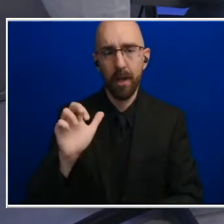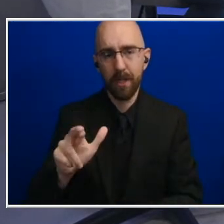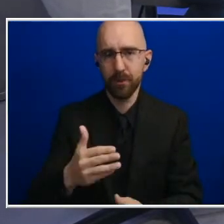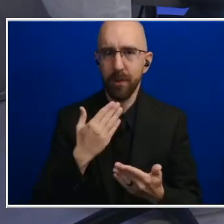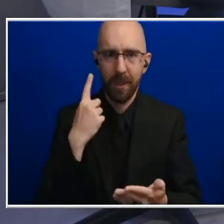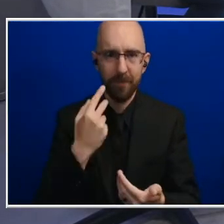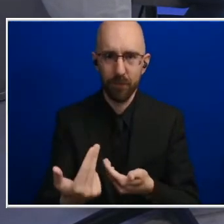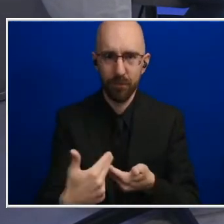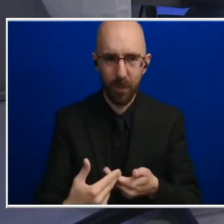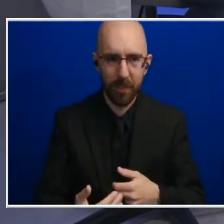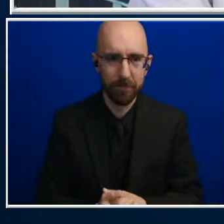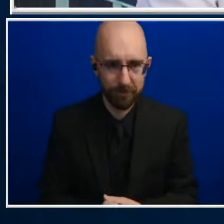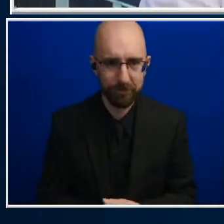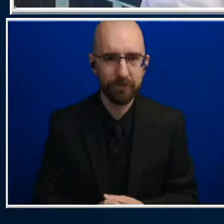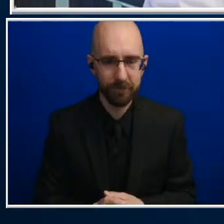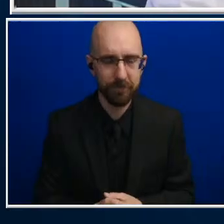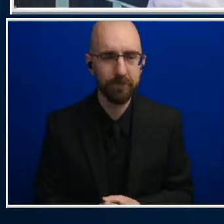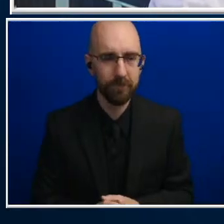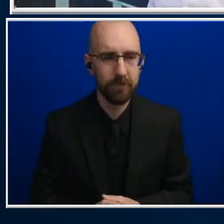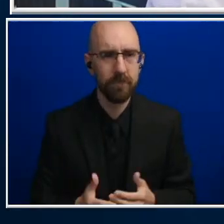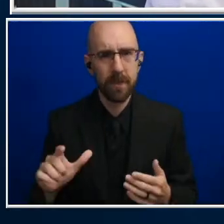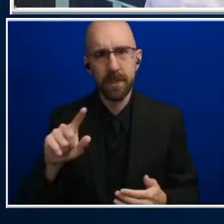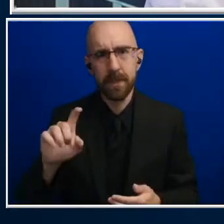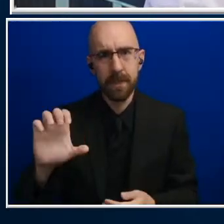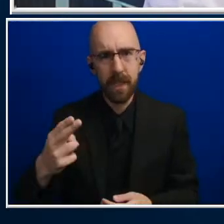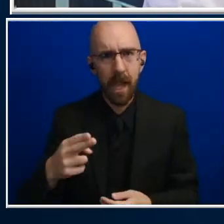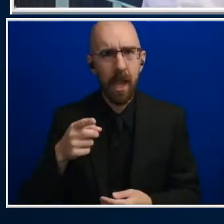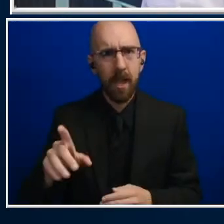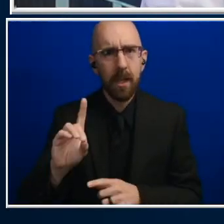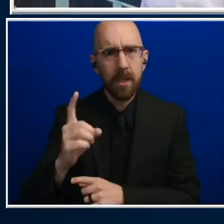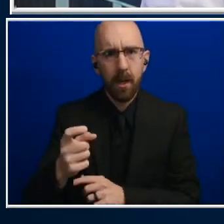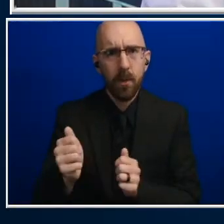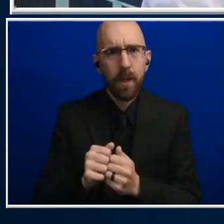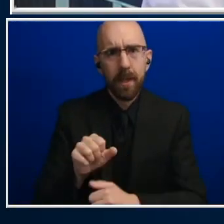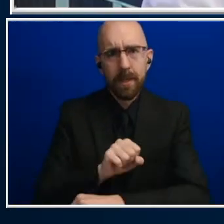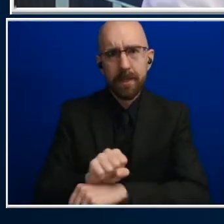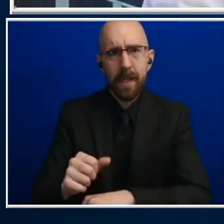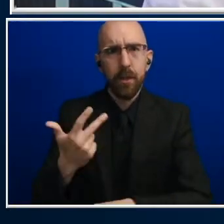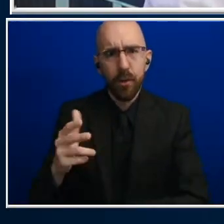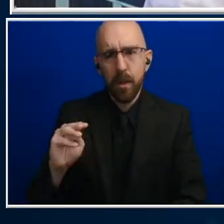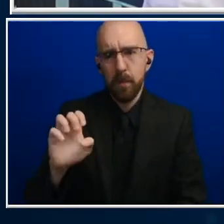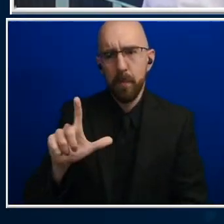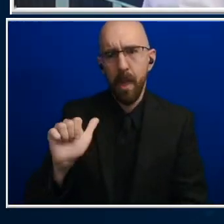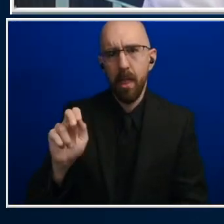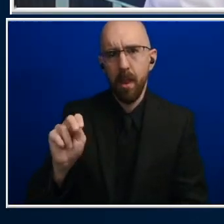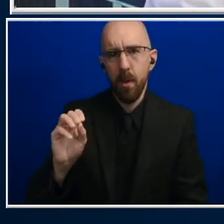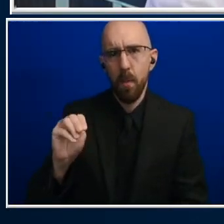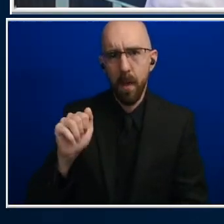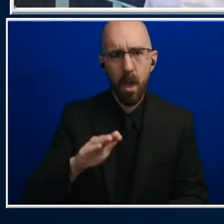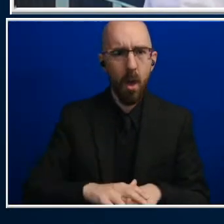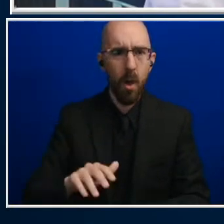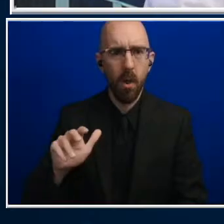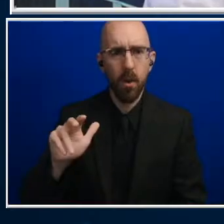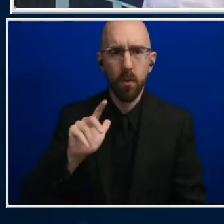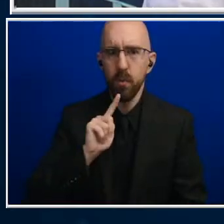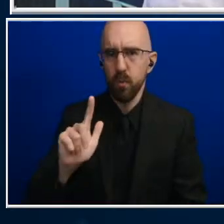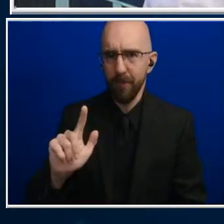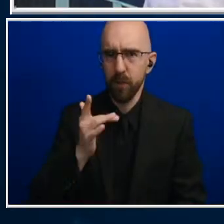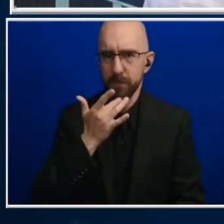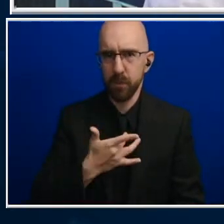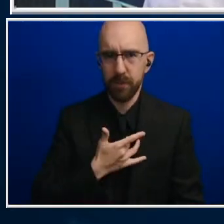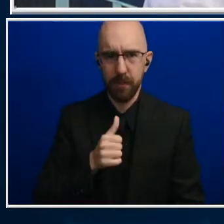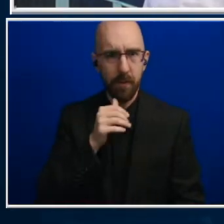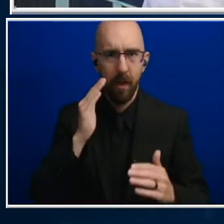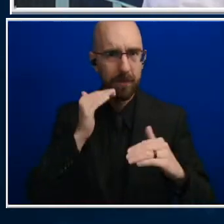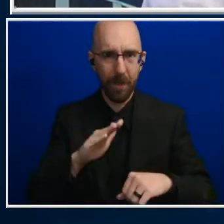you. Zach, you were diagnosed with stage 3 melanoma on your 21st birthday. Not exactly what you expected on your 21st